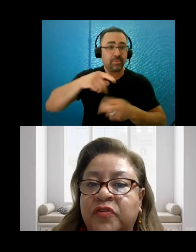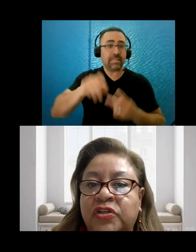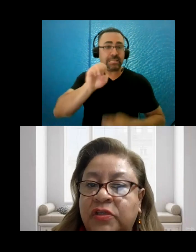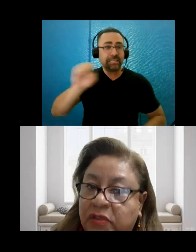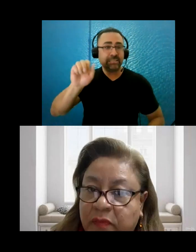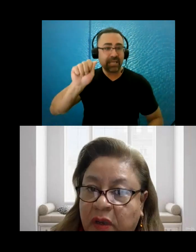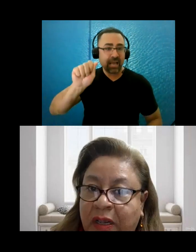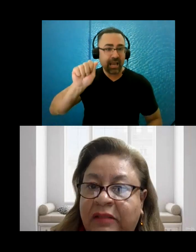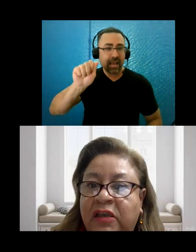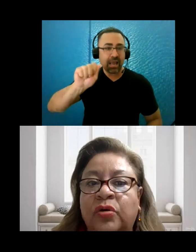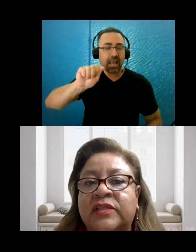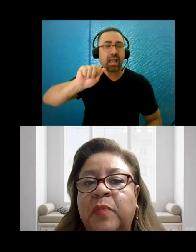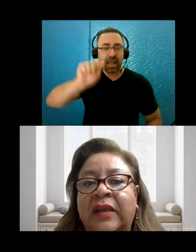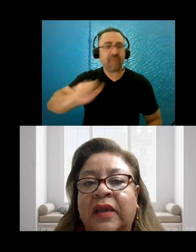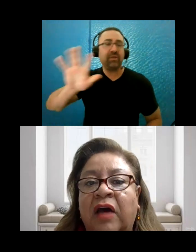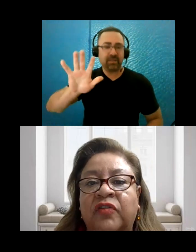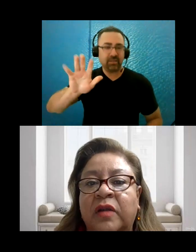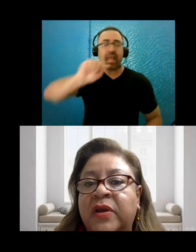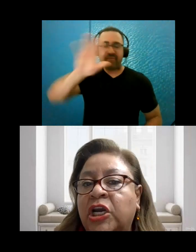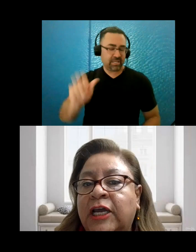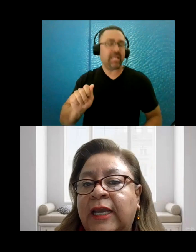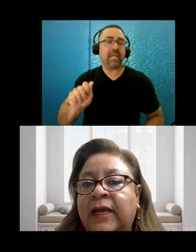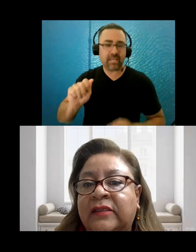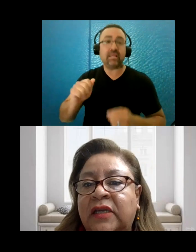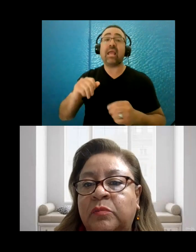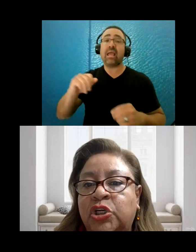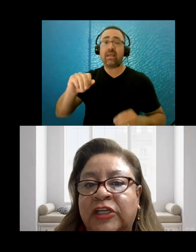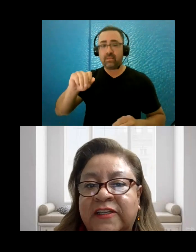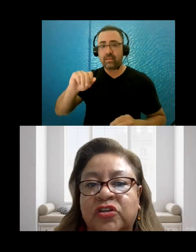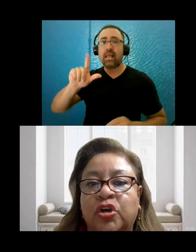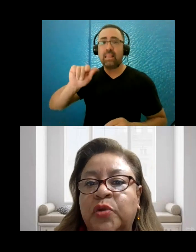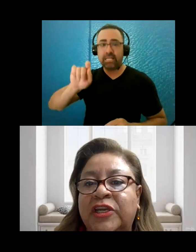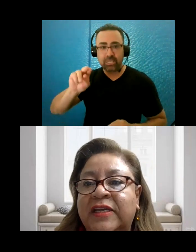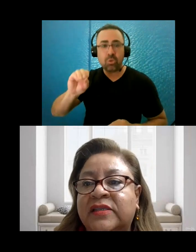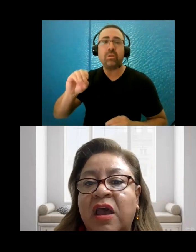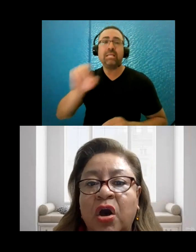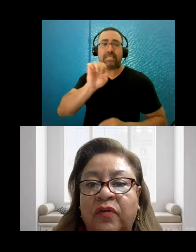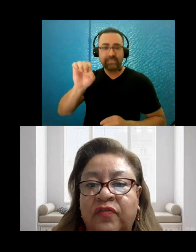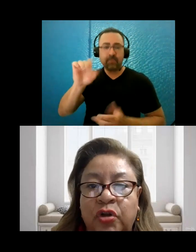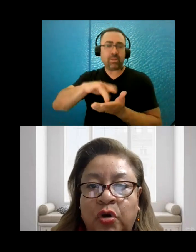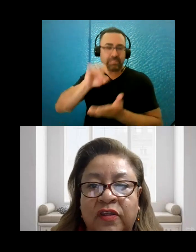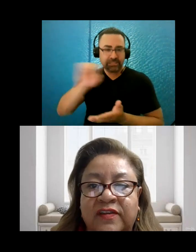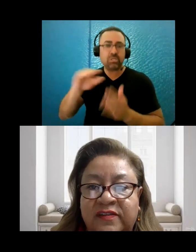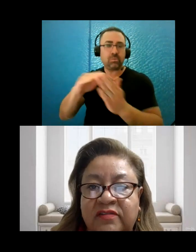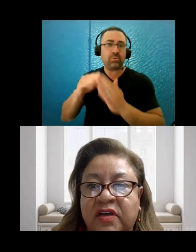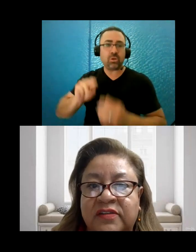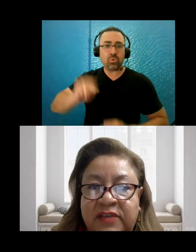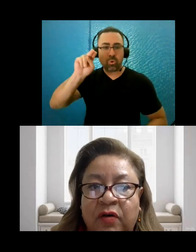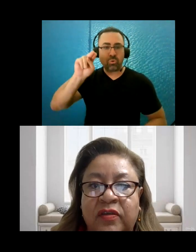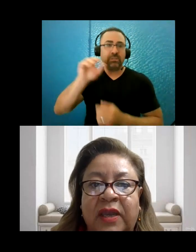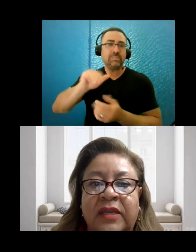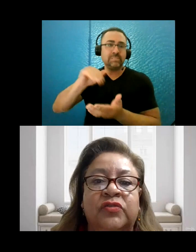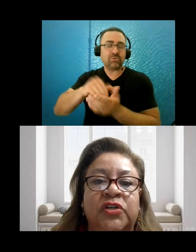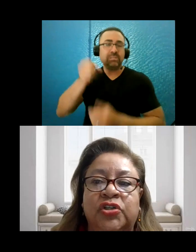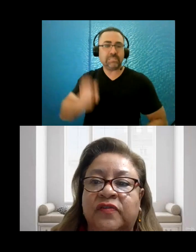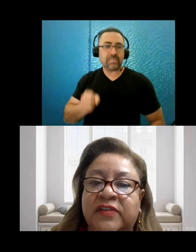African refugees, Latino, Hispanic, African American, and Chaldean Middle Eastern communities of the North, Central,